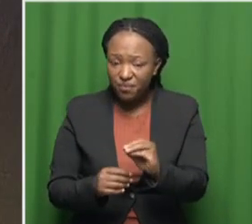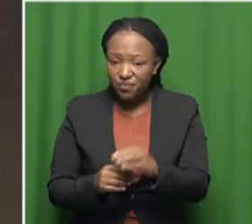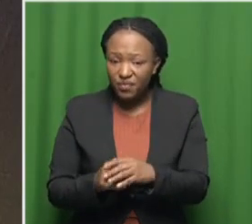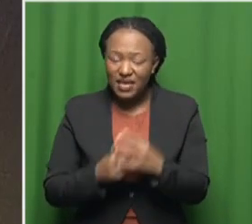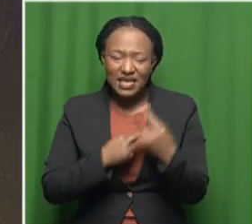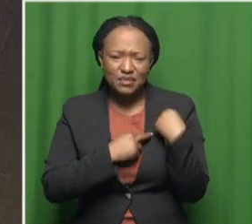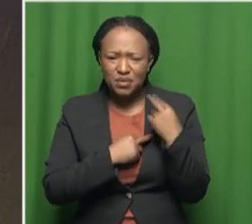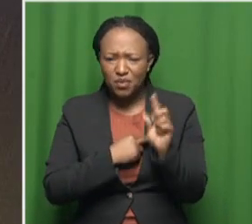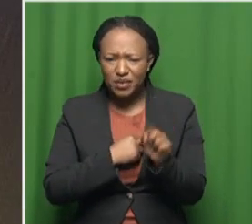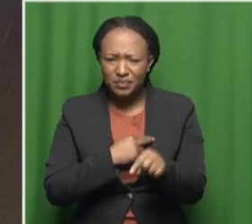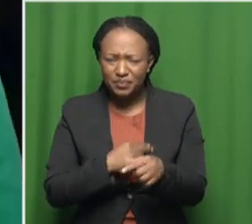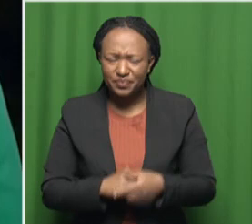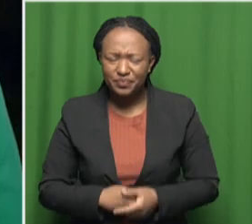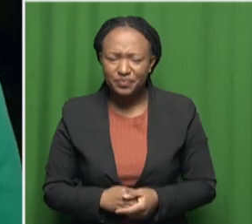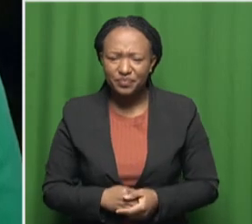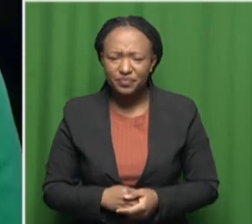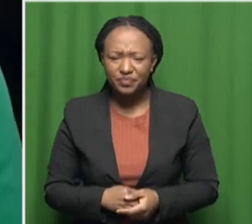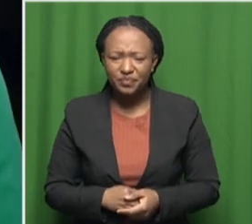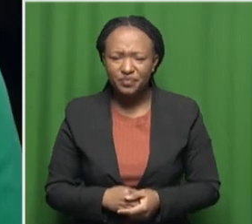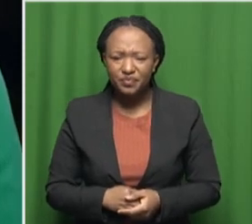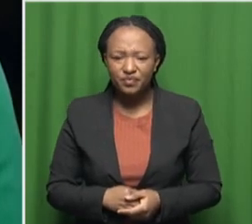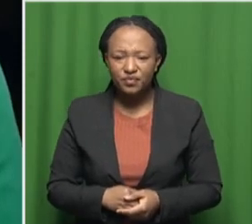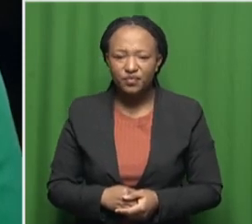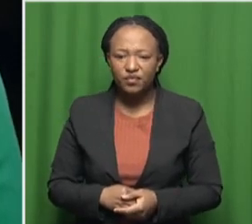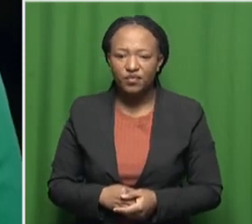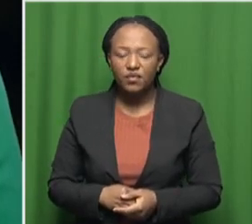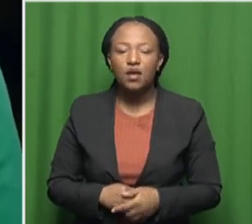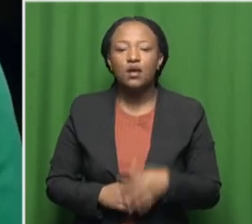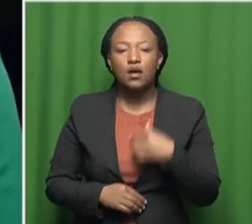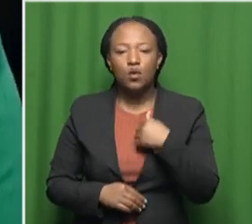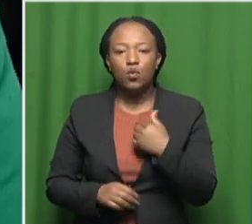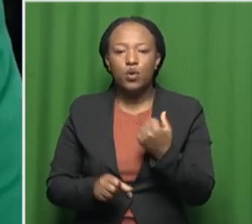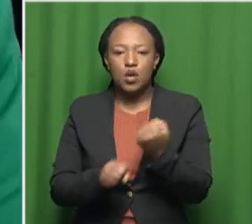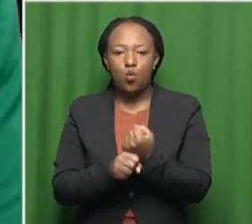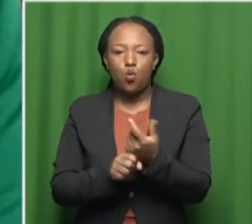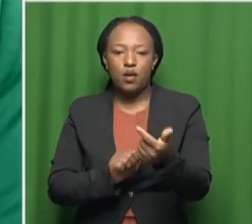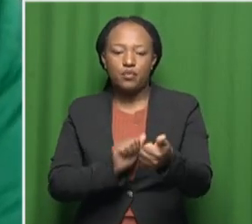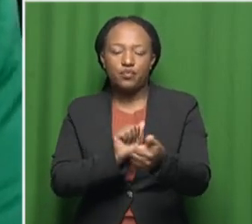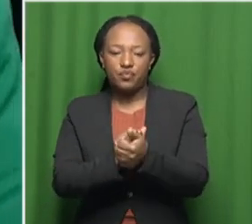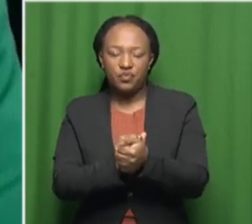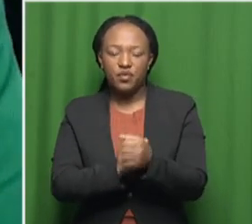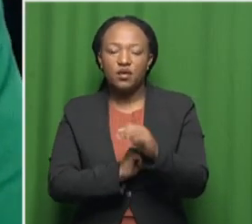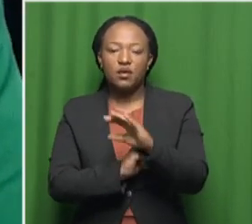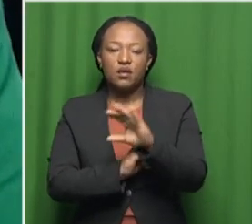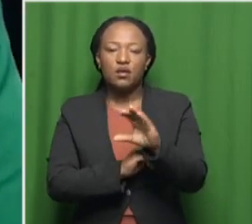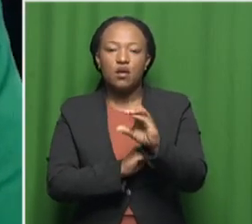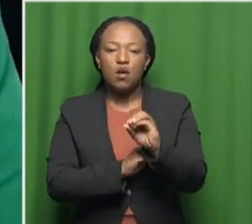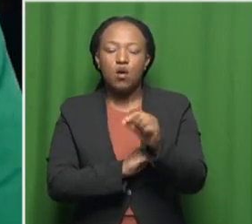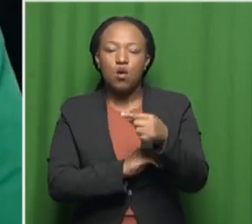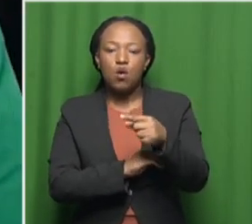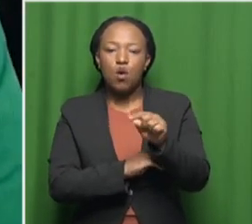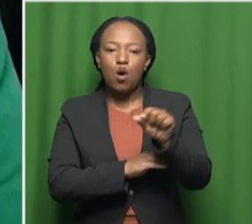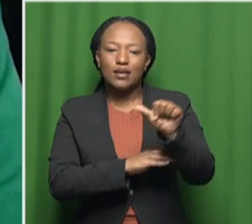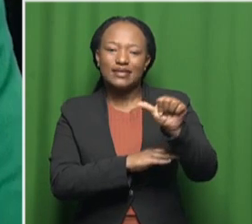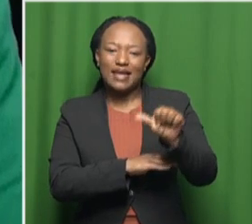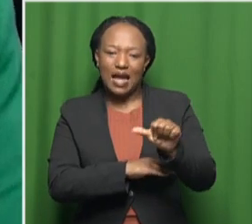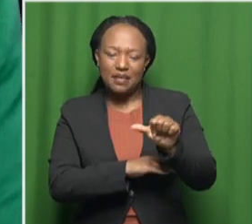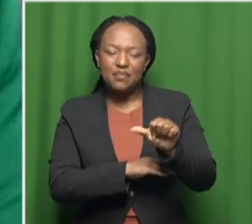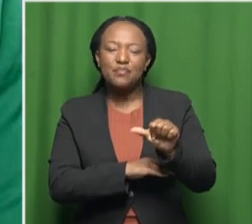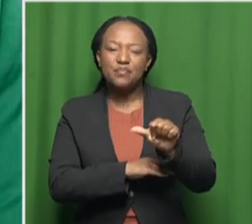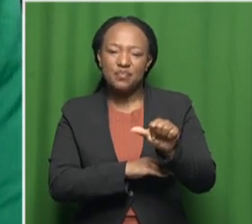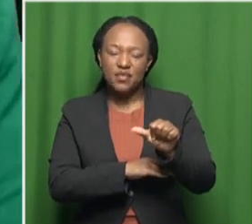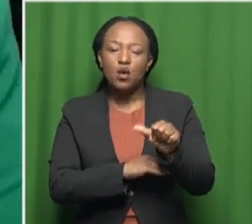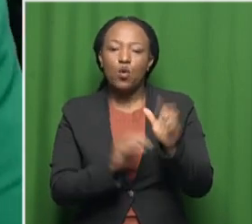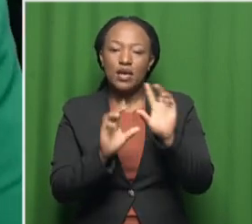capacity? Well, we are working with COCTA as the principal department. I know that I've seen some